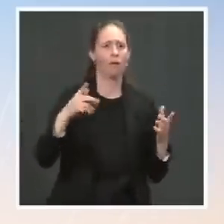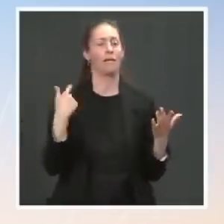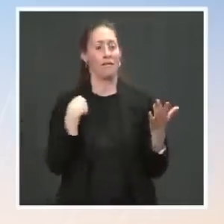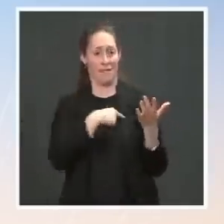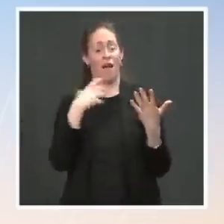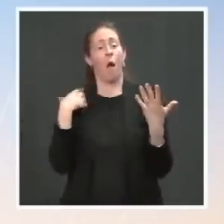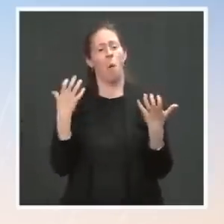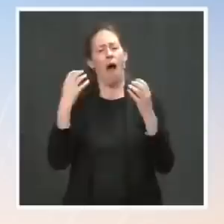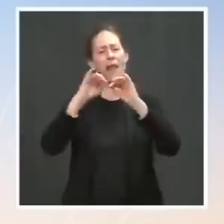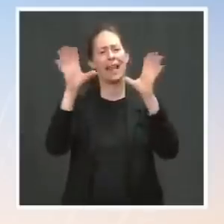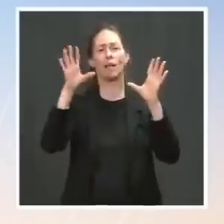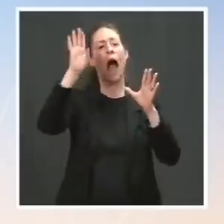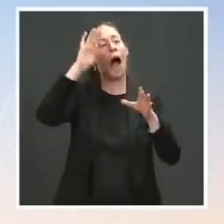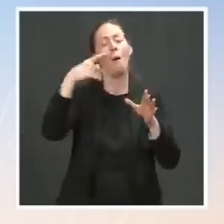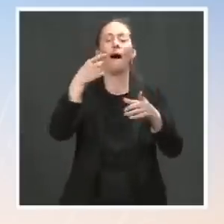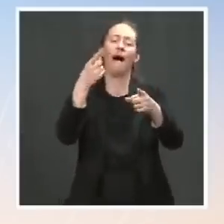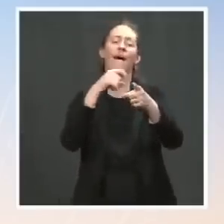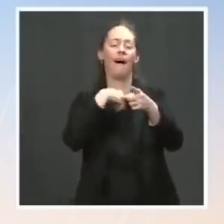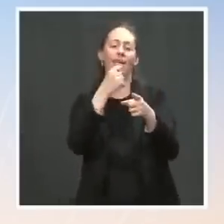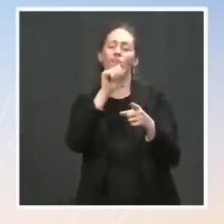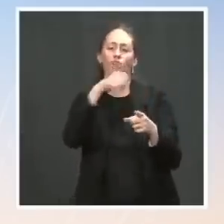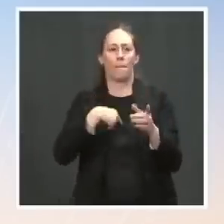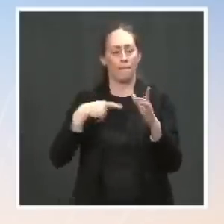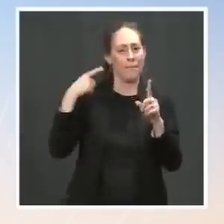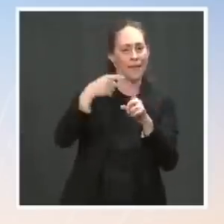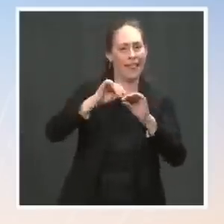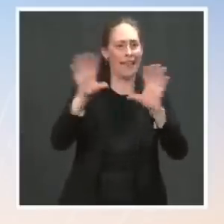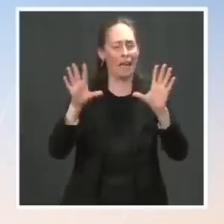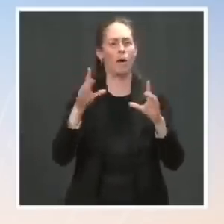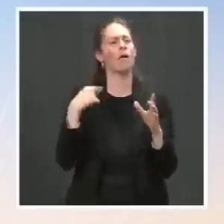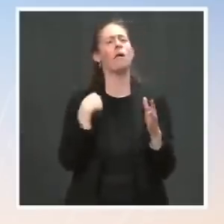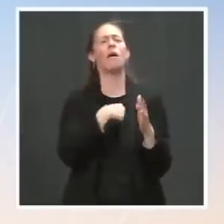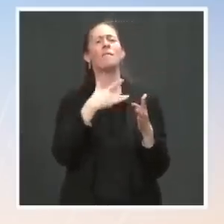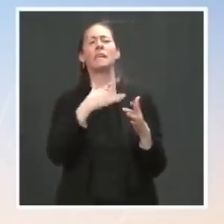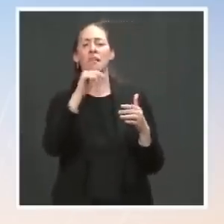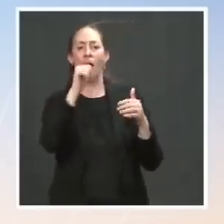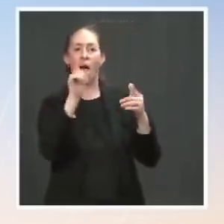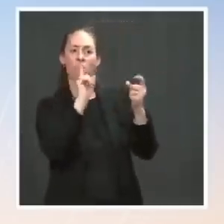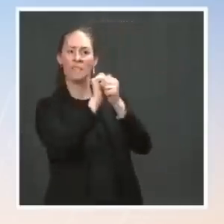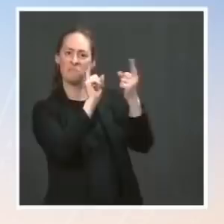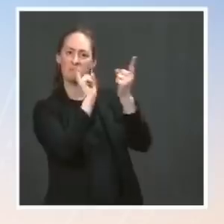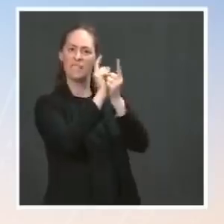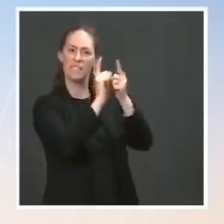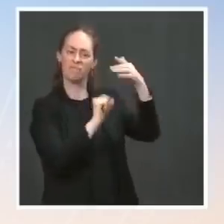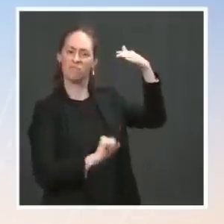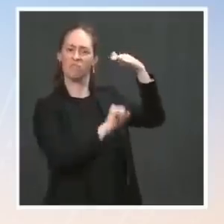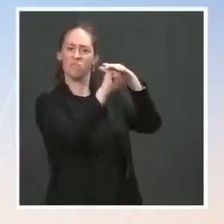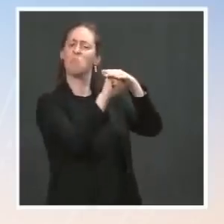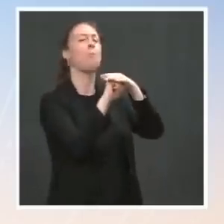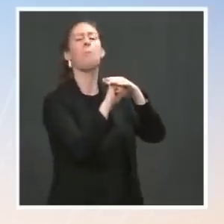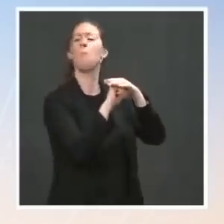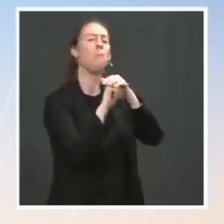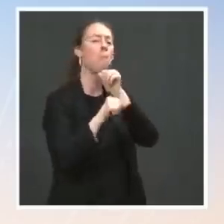to others, is that the cap is something that is not typically reached. We wanted to send a clear message. We are a country that is welcoming